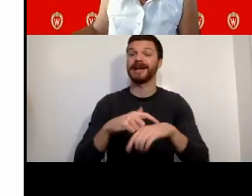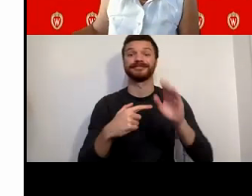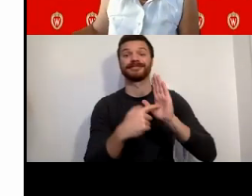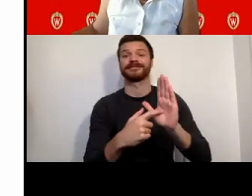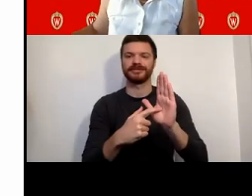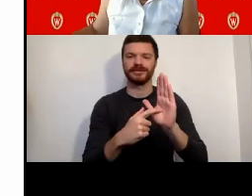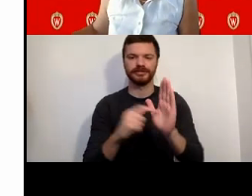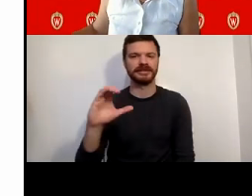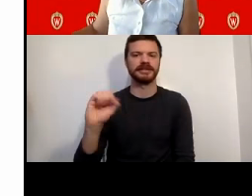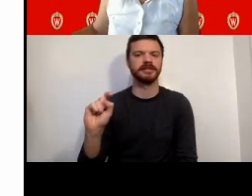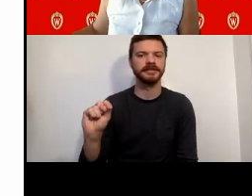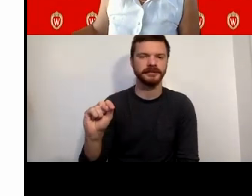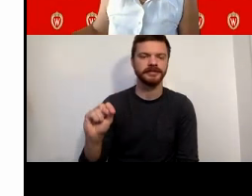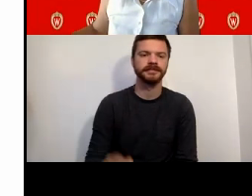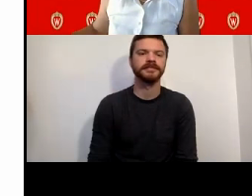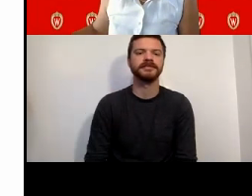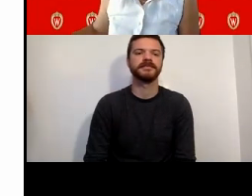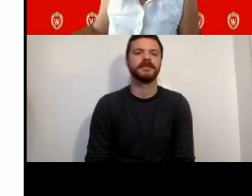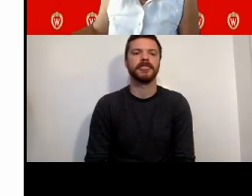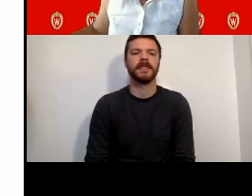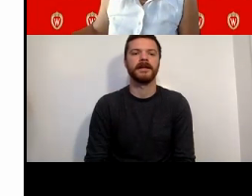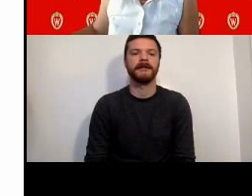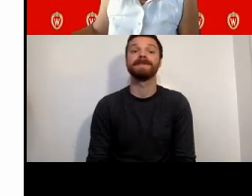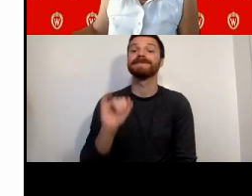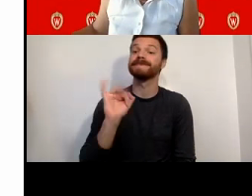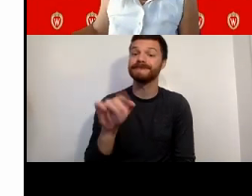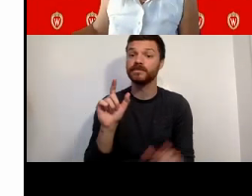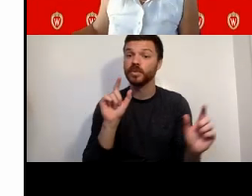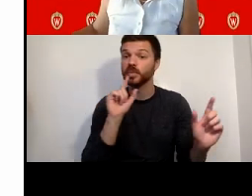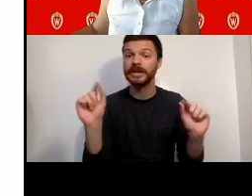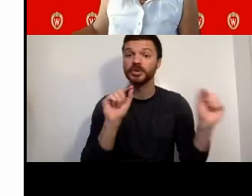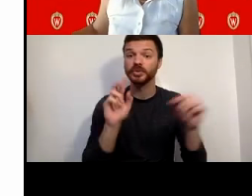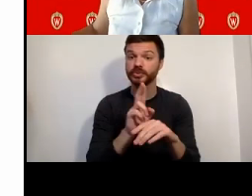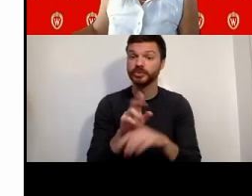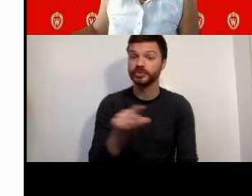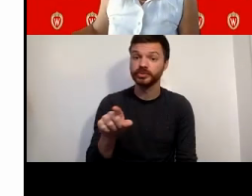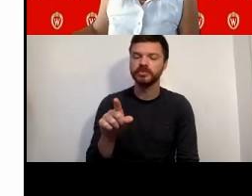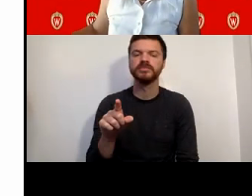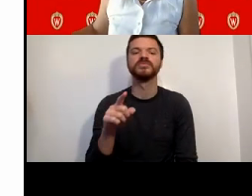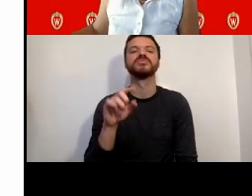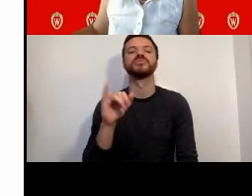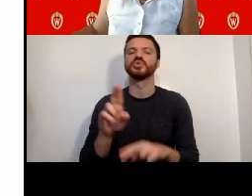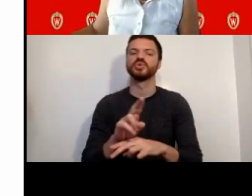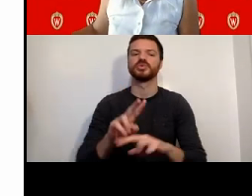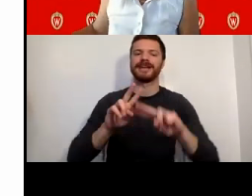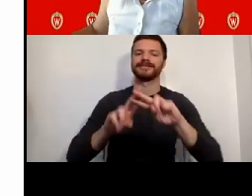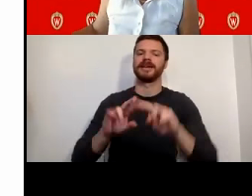Central Standard Time. And if you are on Twitter, if you could tweet at hashtag